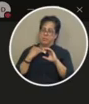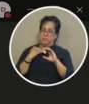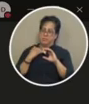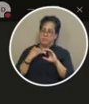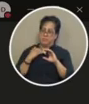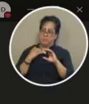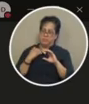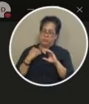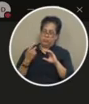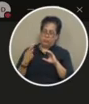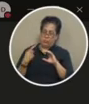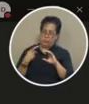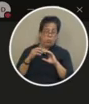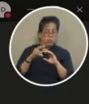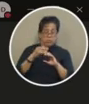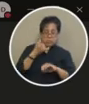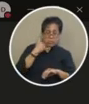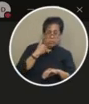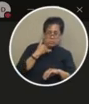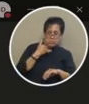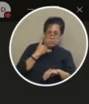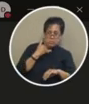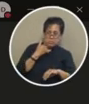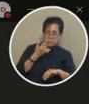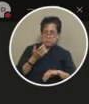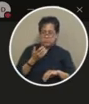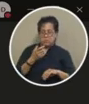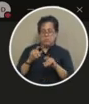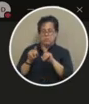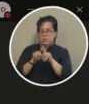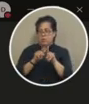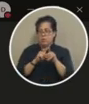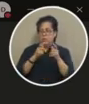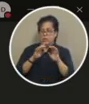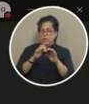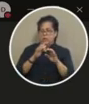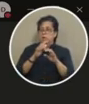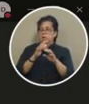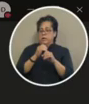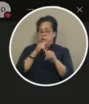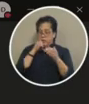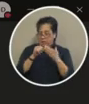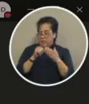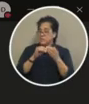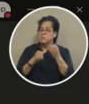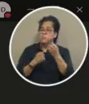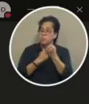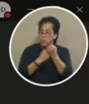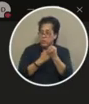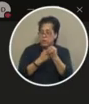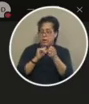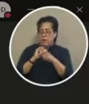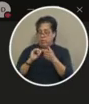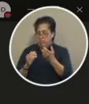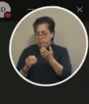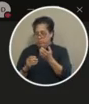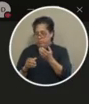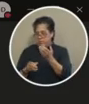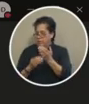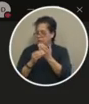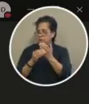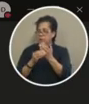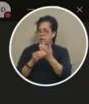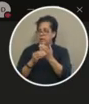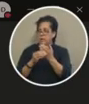us, or they can call us. We've also received a number of letters of support that I've attached as backup documentation as